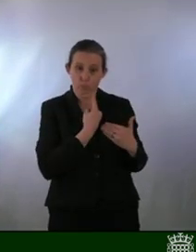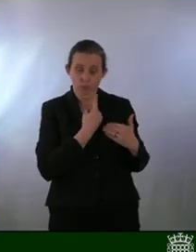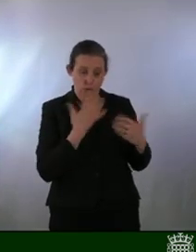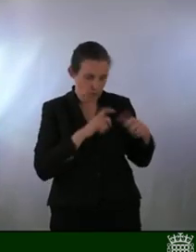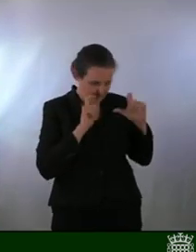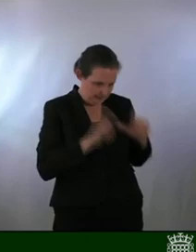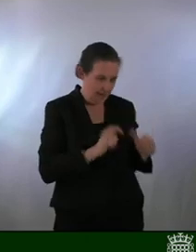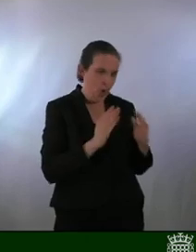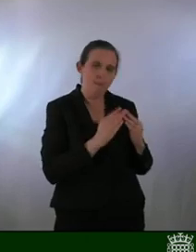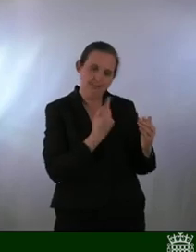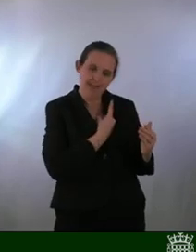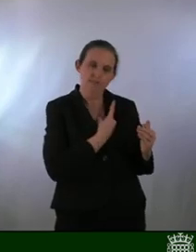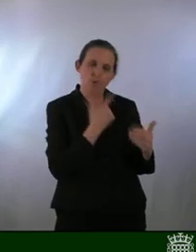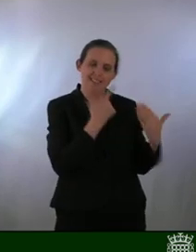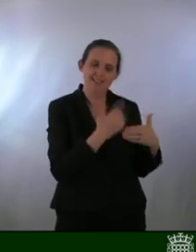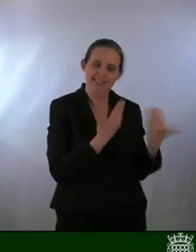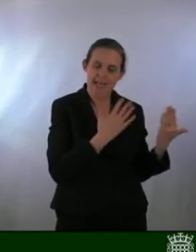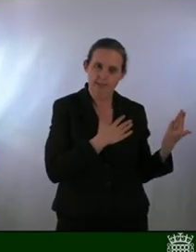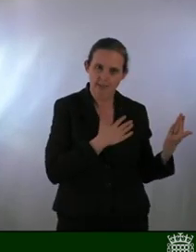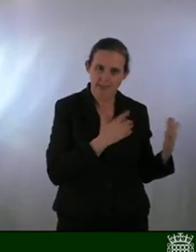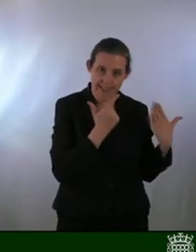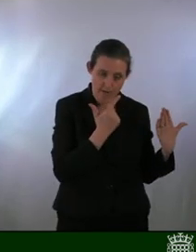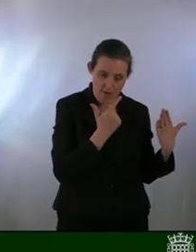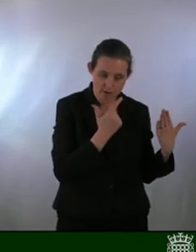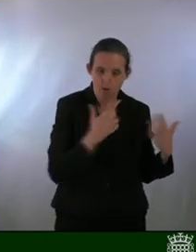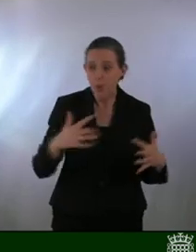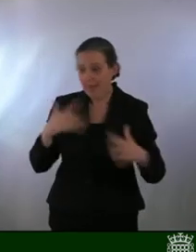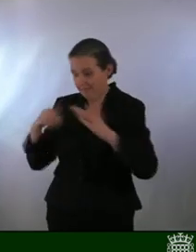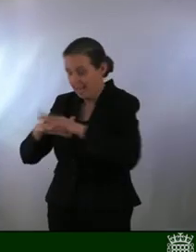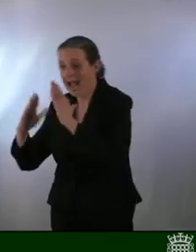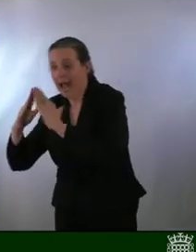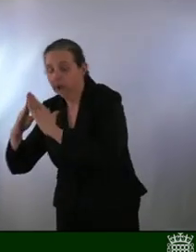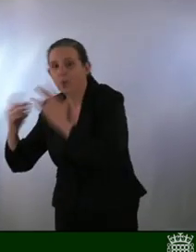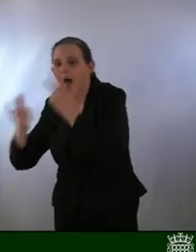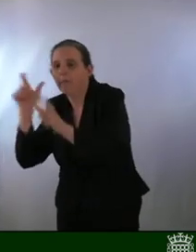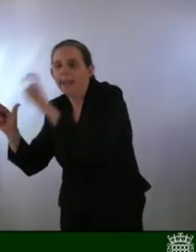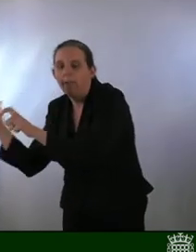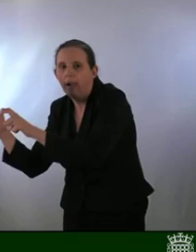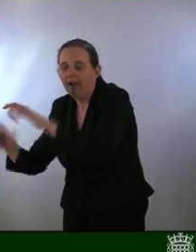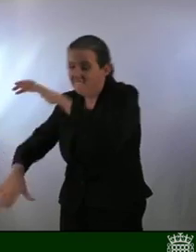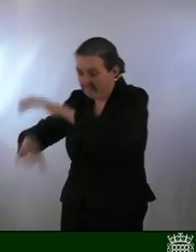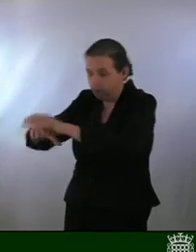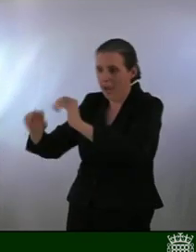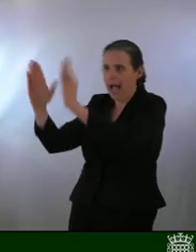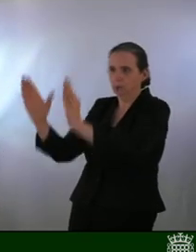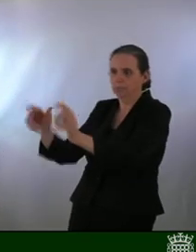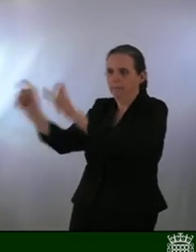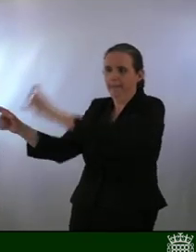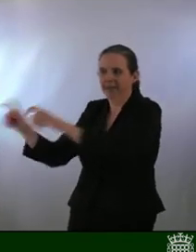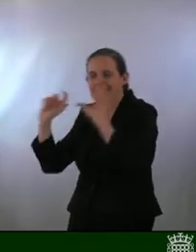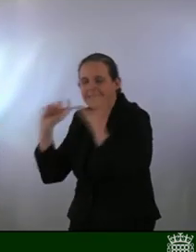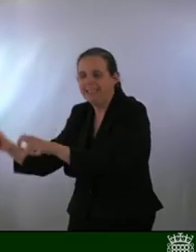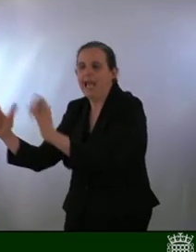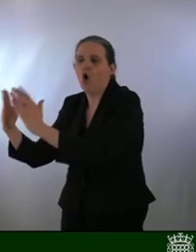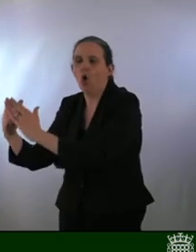self-isolate for 7 days. But if you live in a household with others, then the whole household now needs to stay at